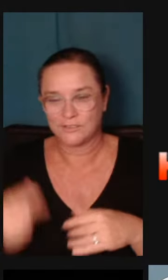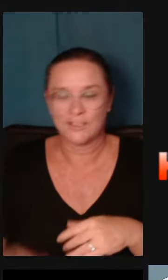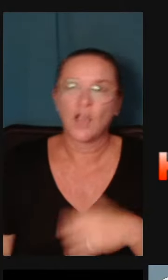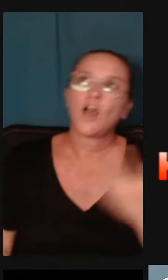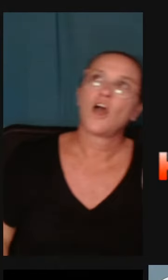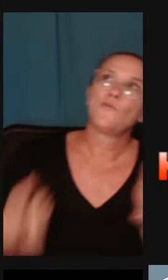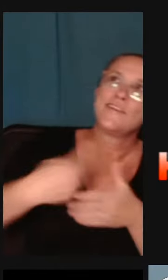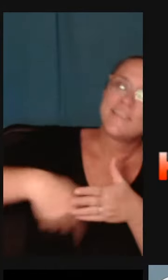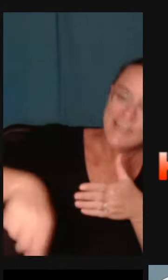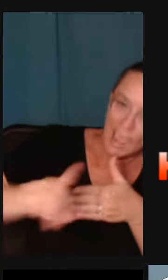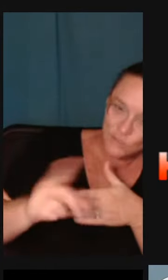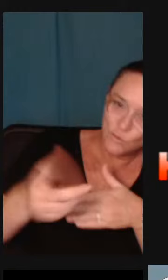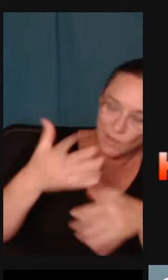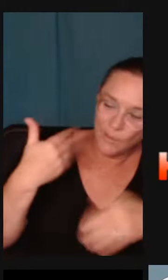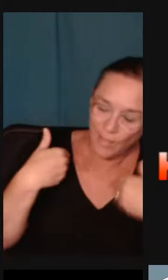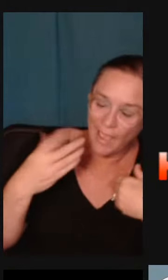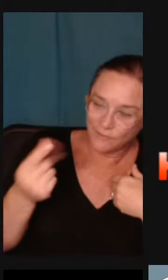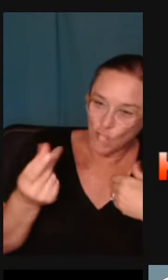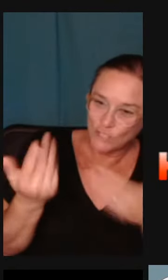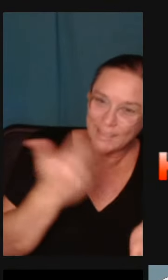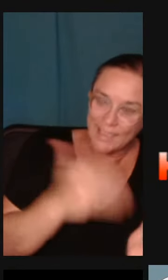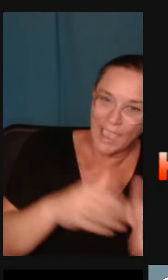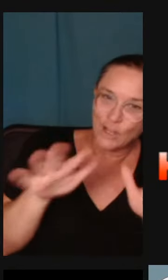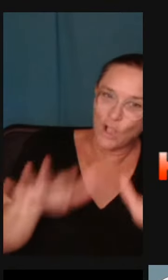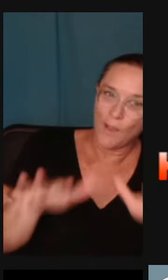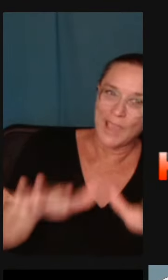dogs. Everybody, calm down.